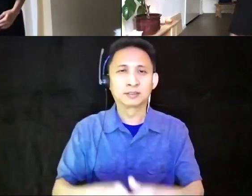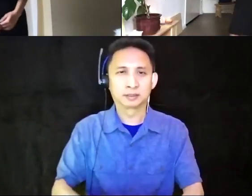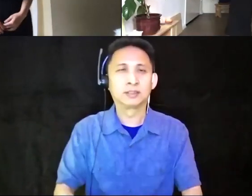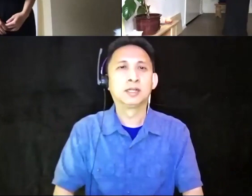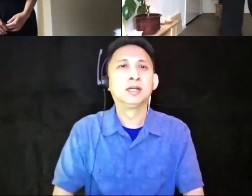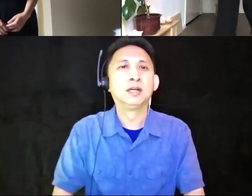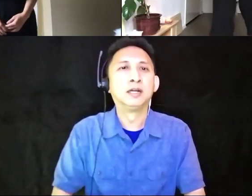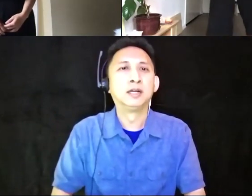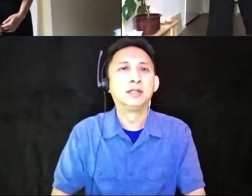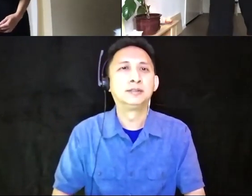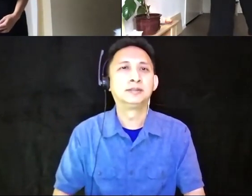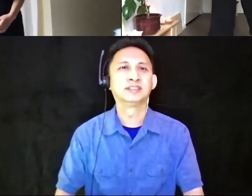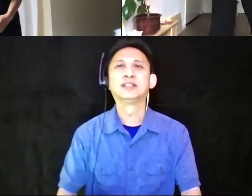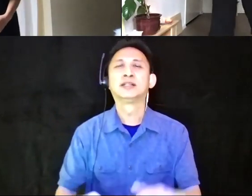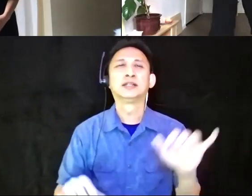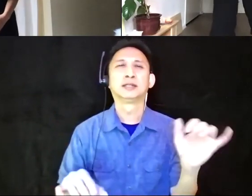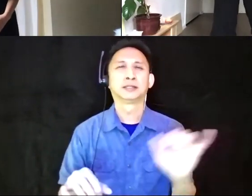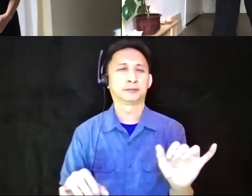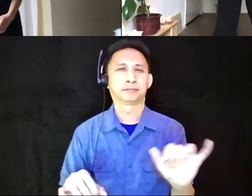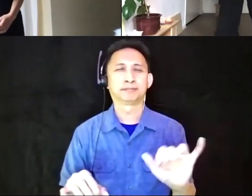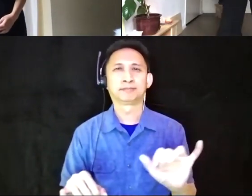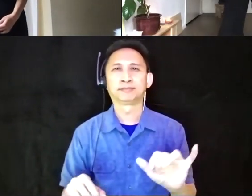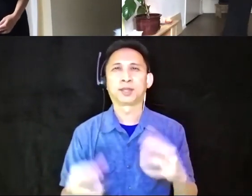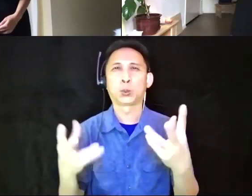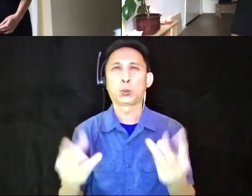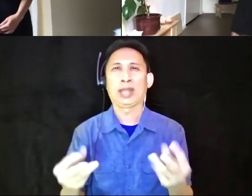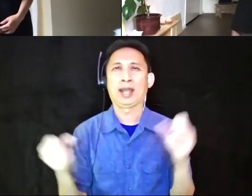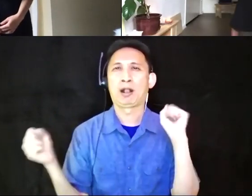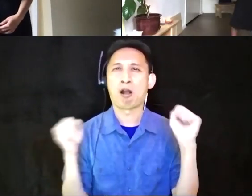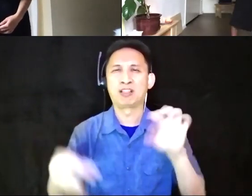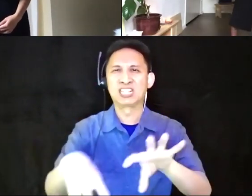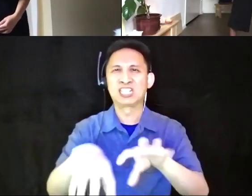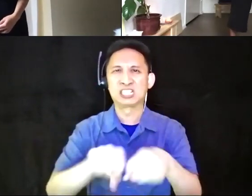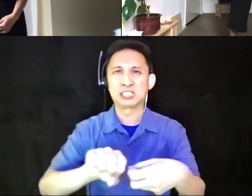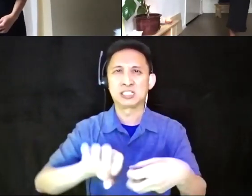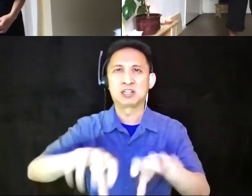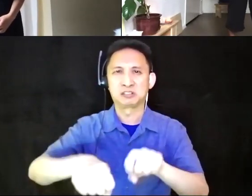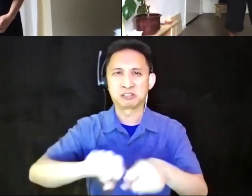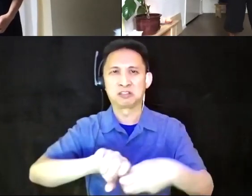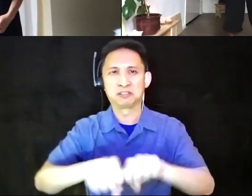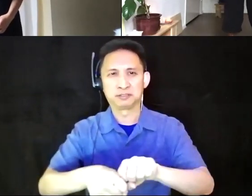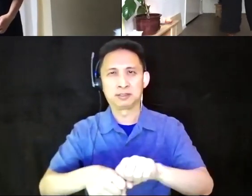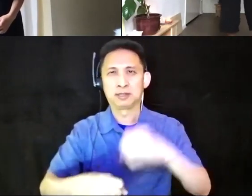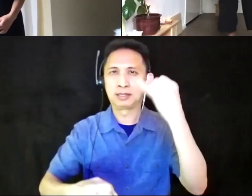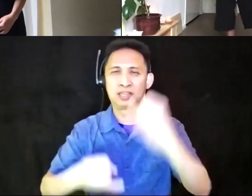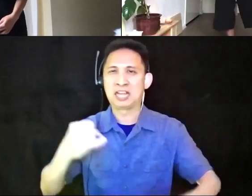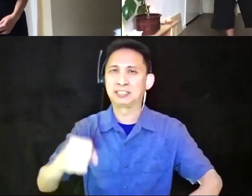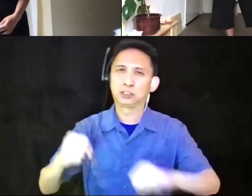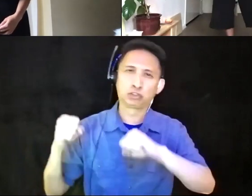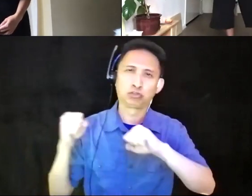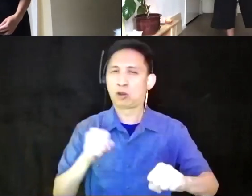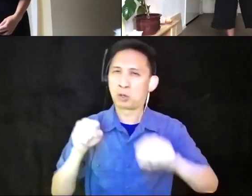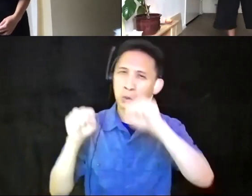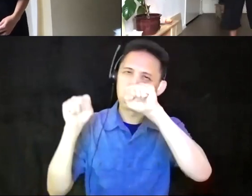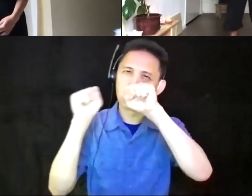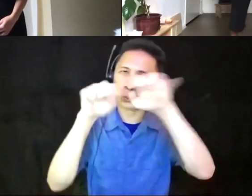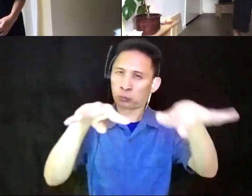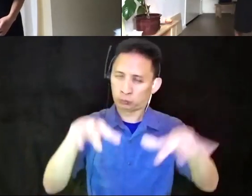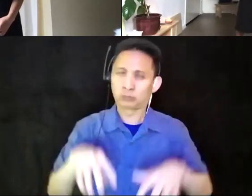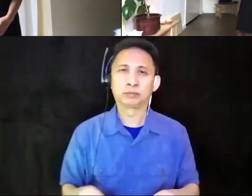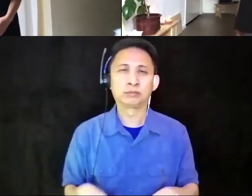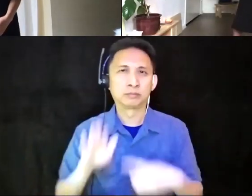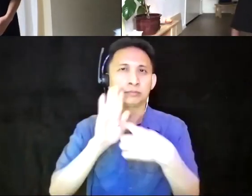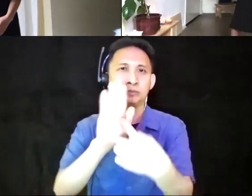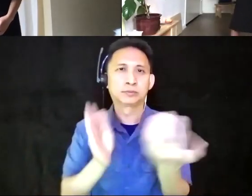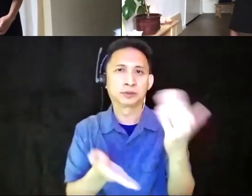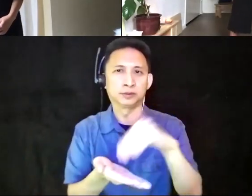which are like wringing out a wet cloth, the last one is a sharp exhalation, shaking out the rug. I'll show it again. This is